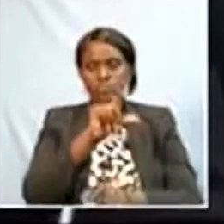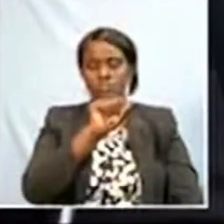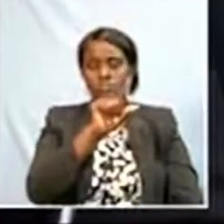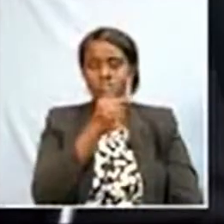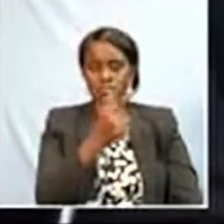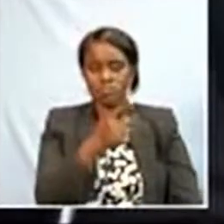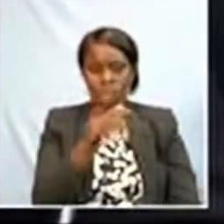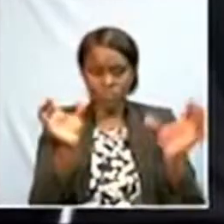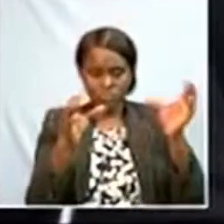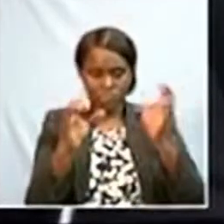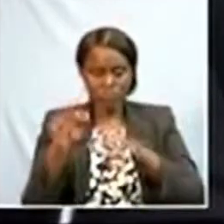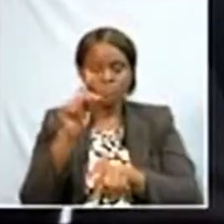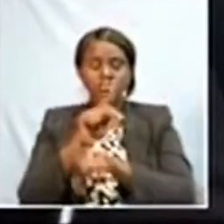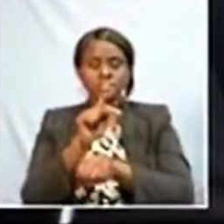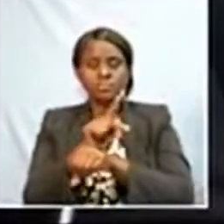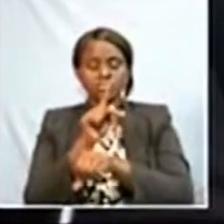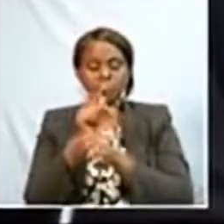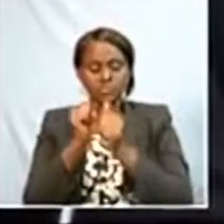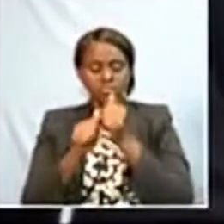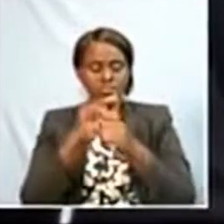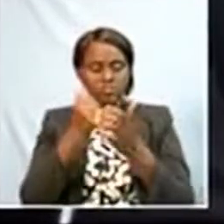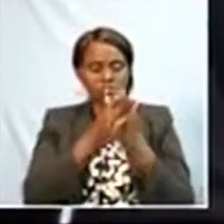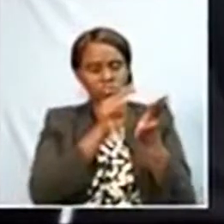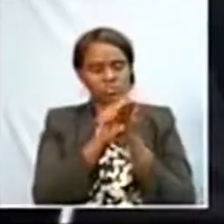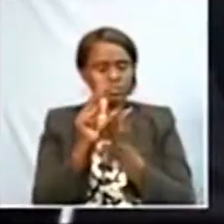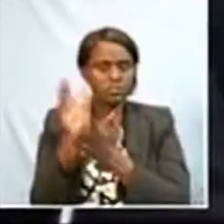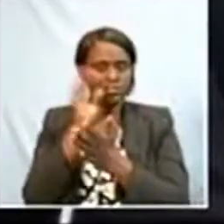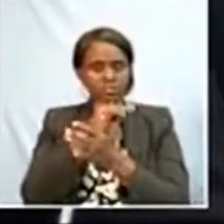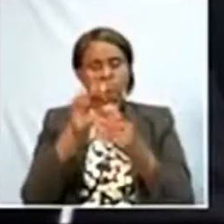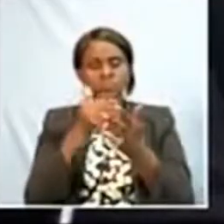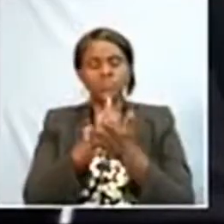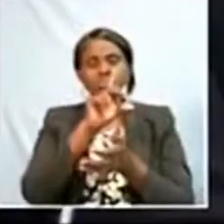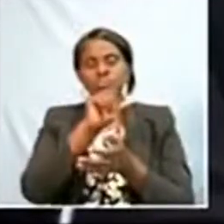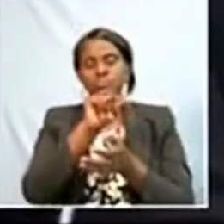2023 community projects that were approved, there were 22